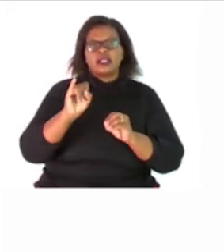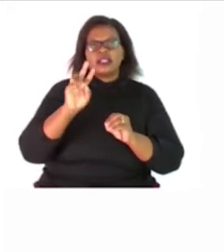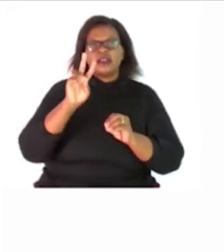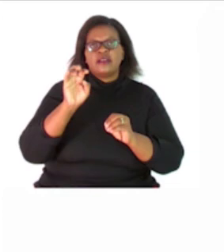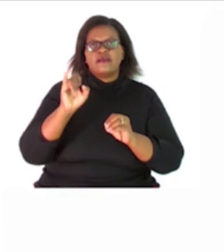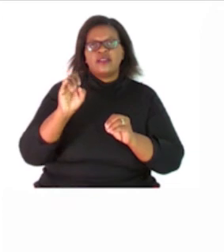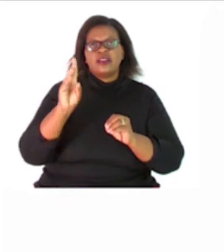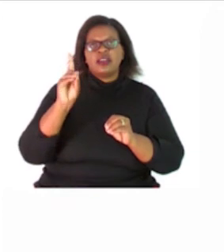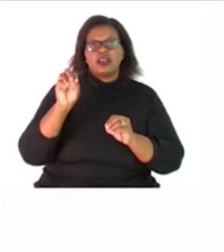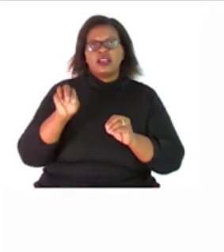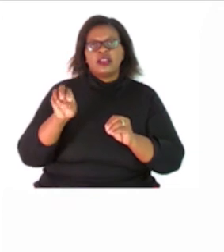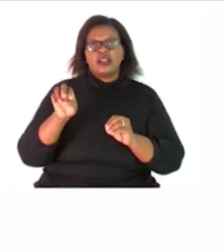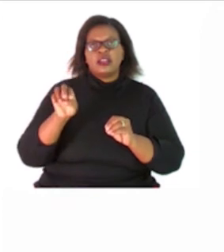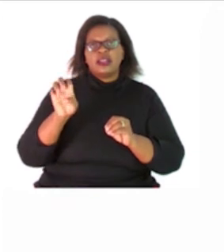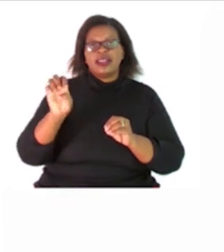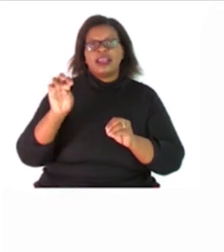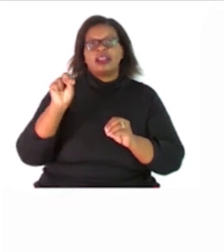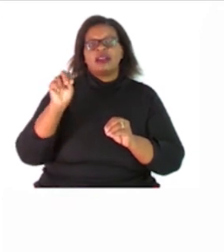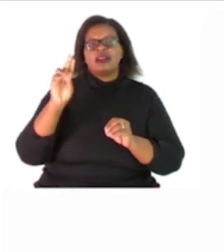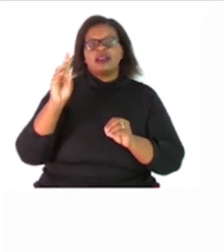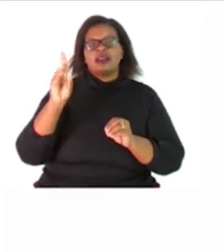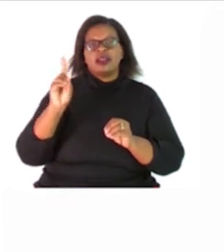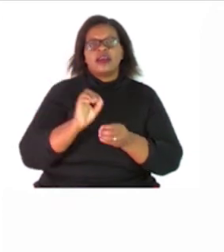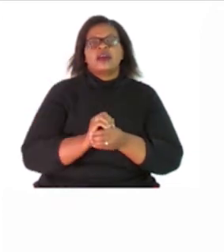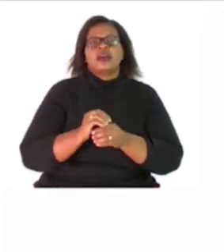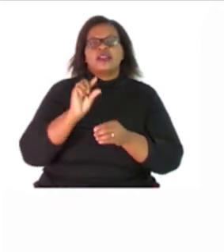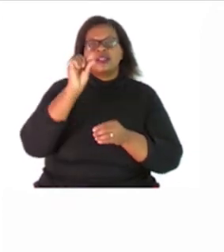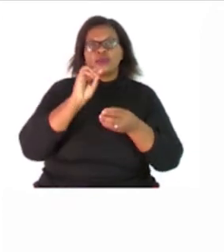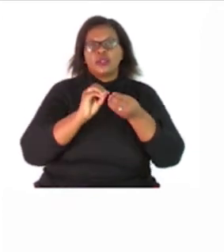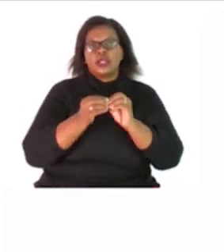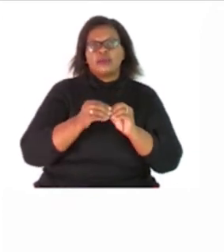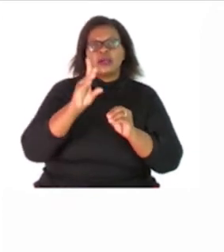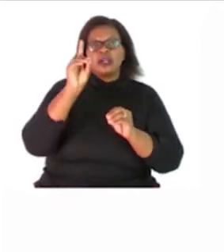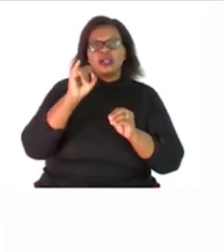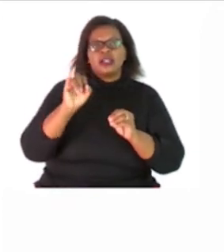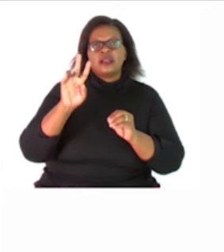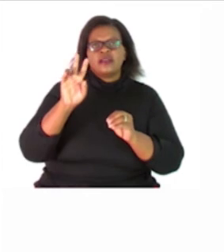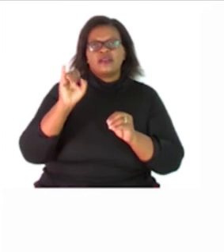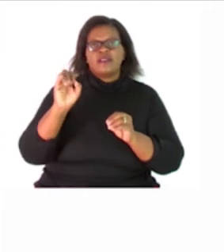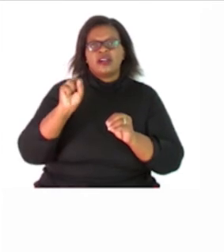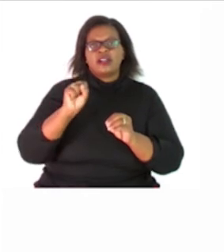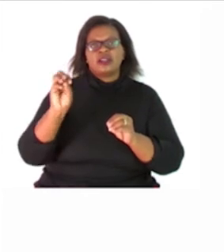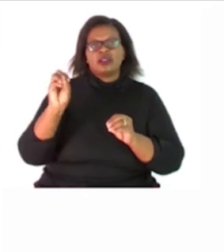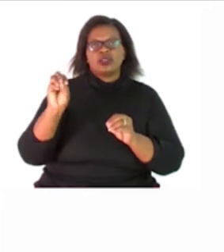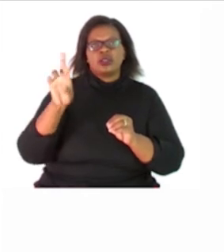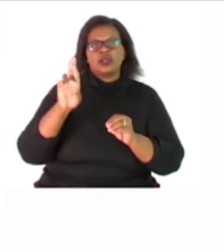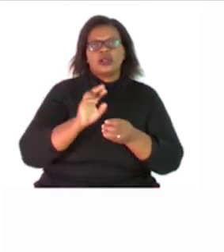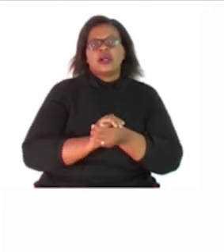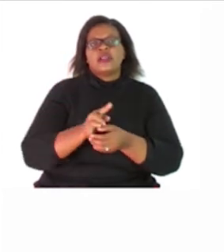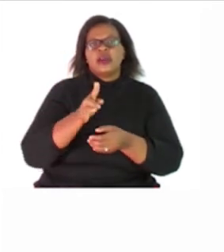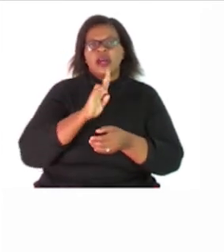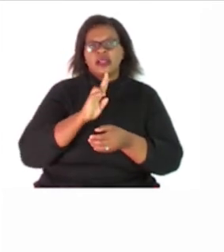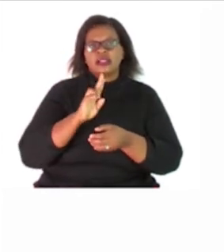divided, and the smaller number is known as divisor. The answer is known as